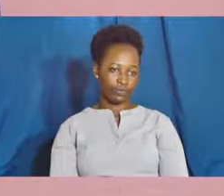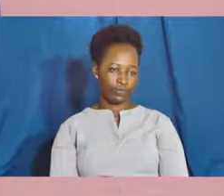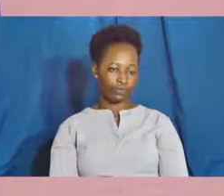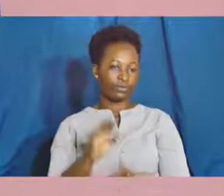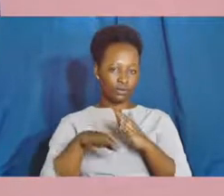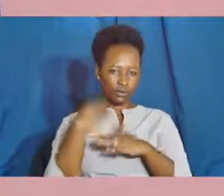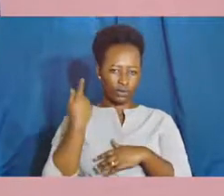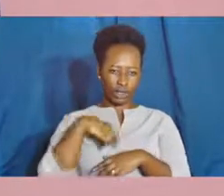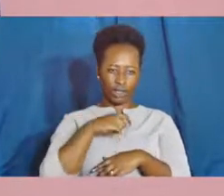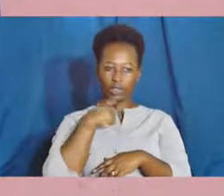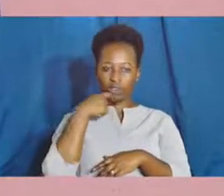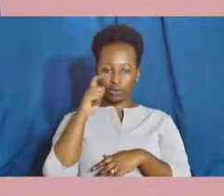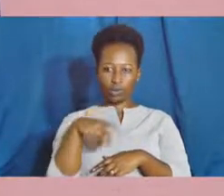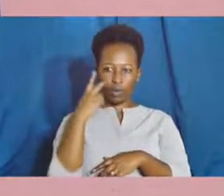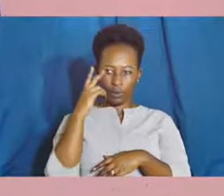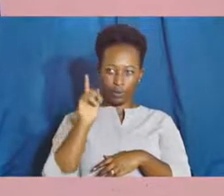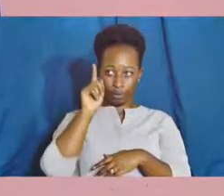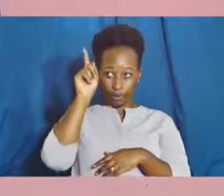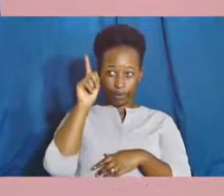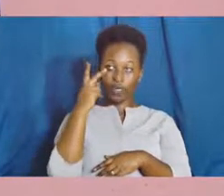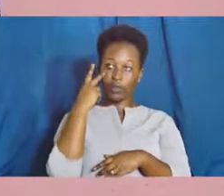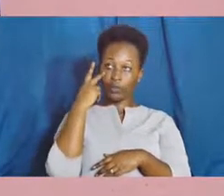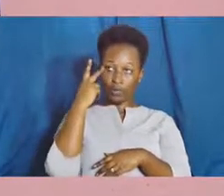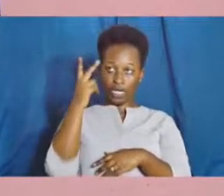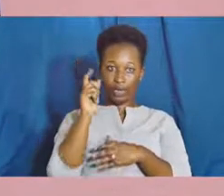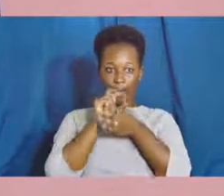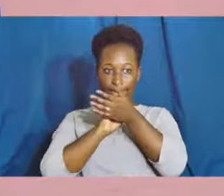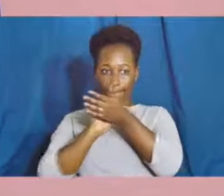to go up there, and we find that is